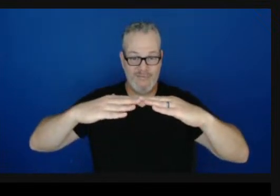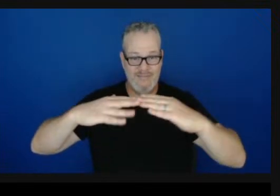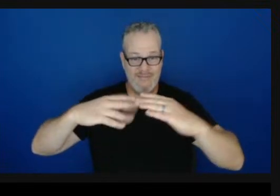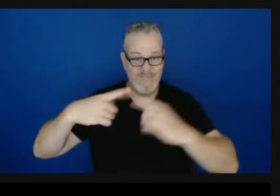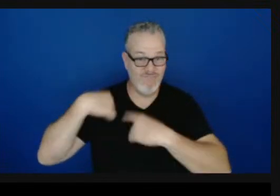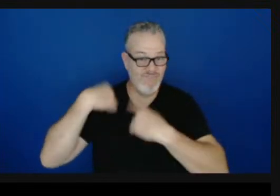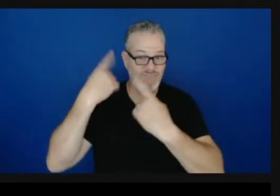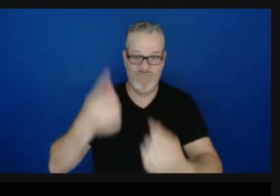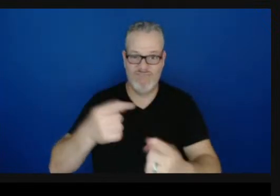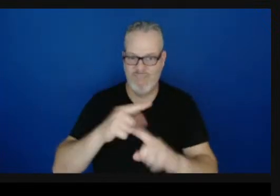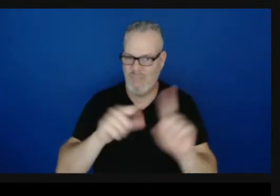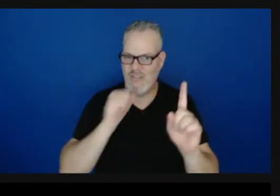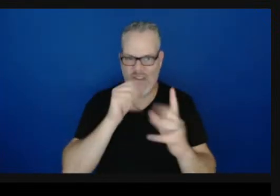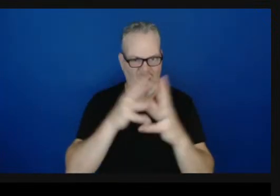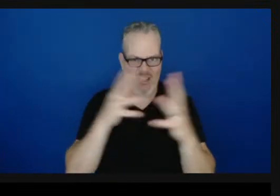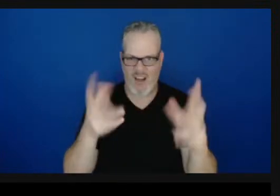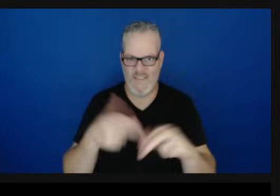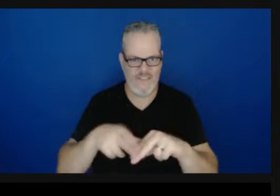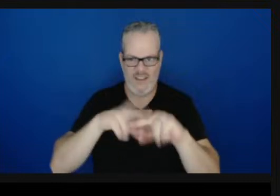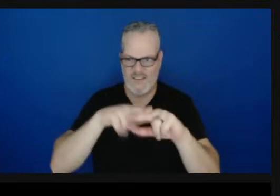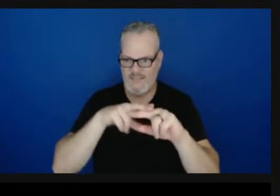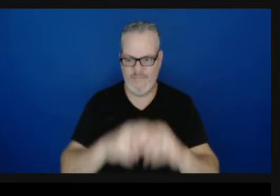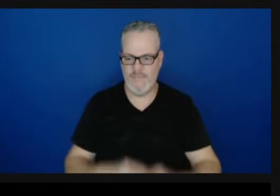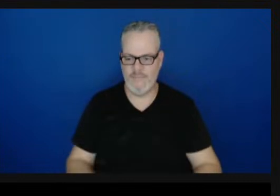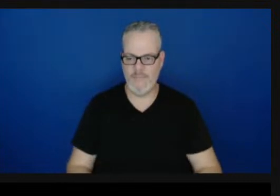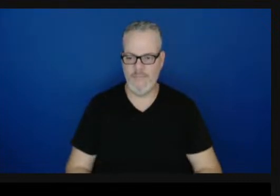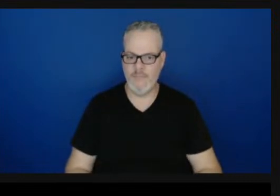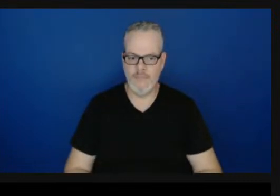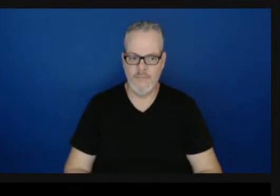it there since before.